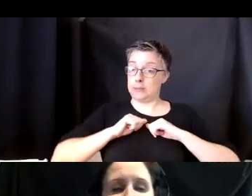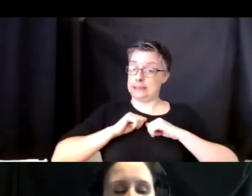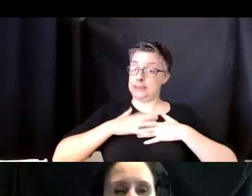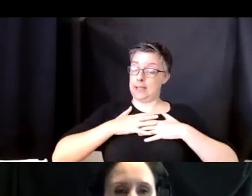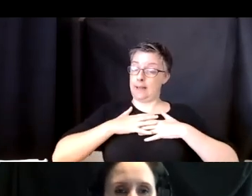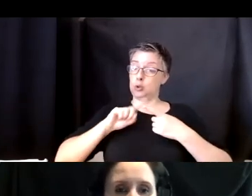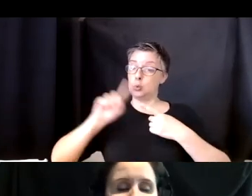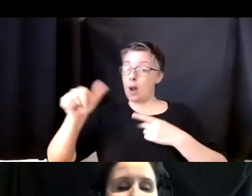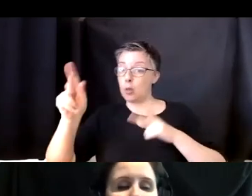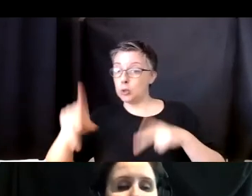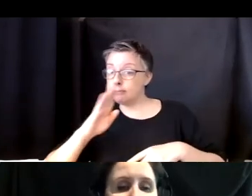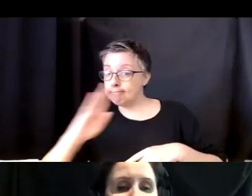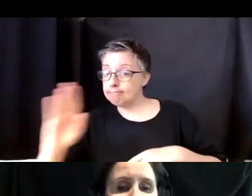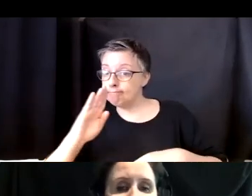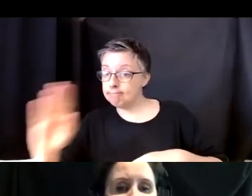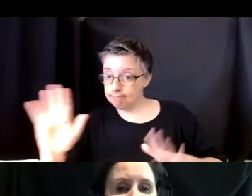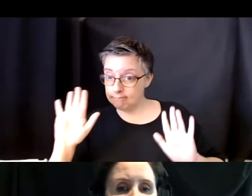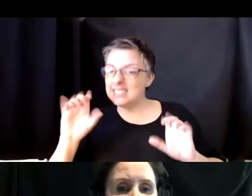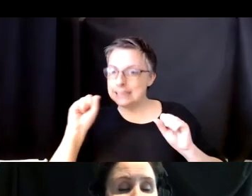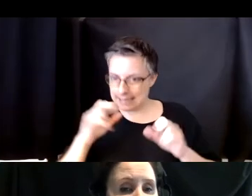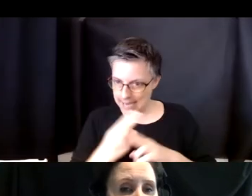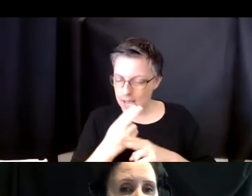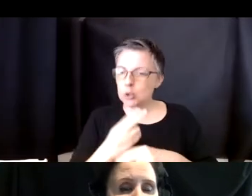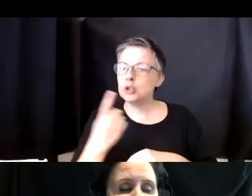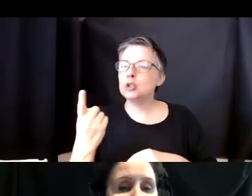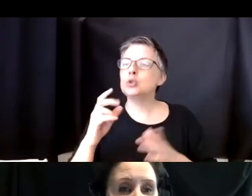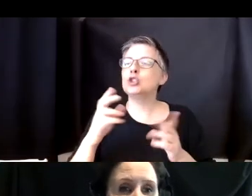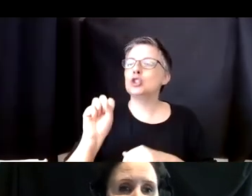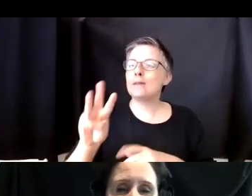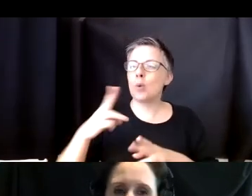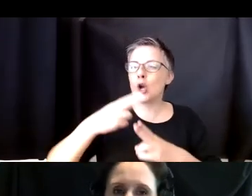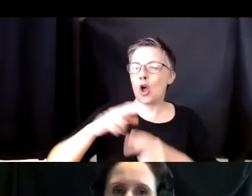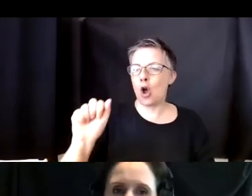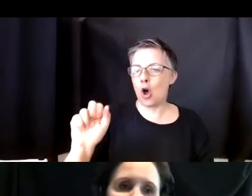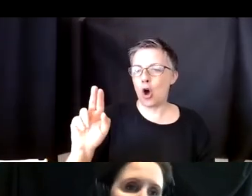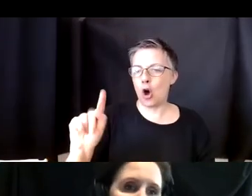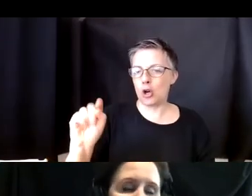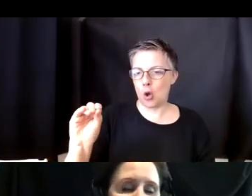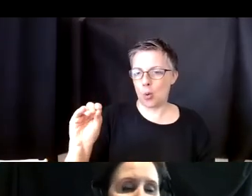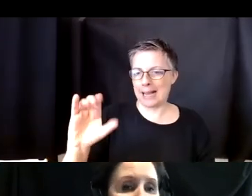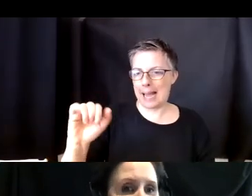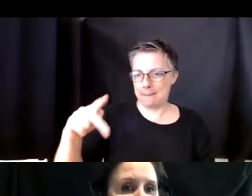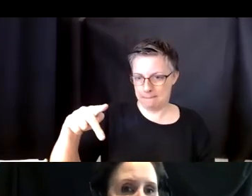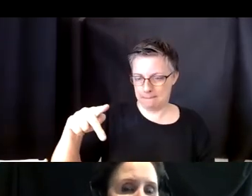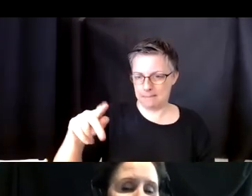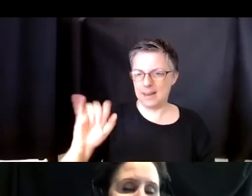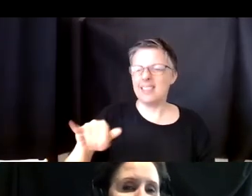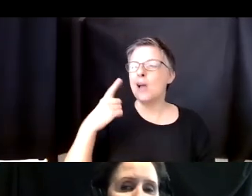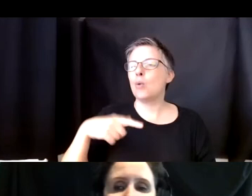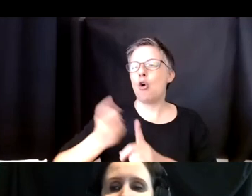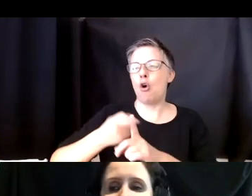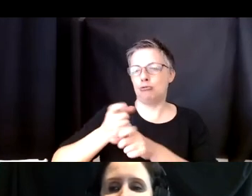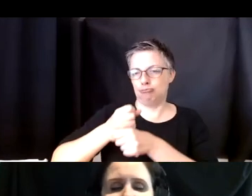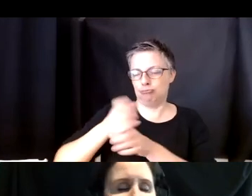to another person. You can use a software called AutoCap. That was something that will auto-generate